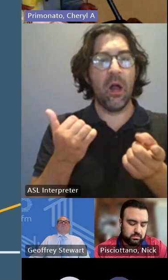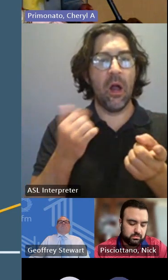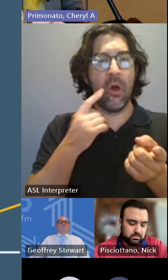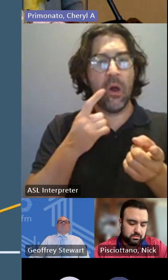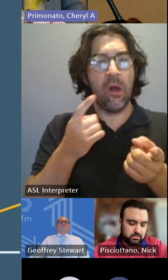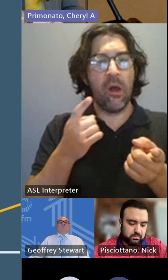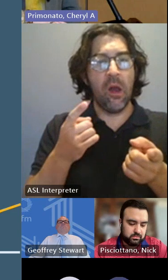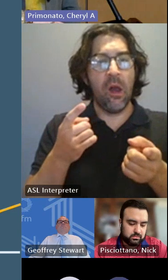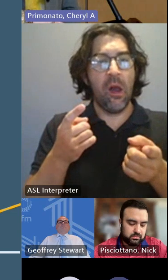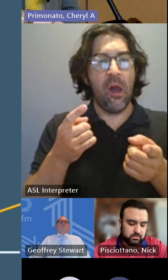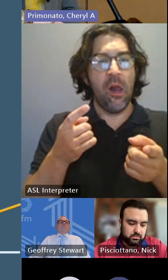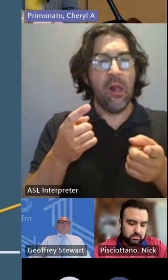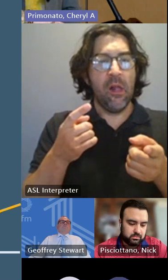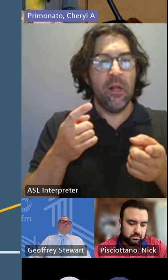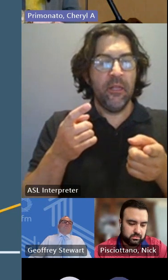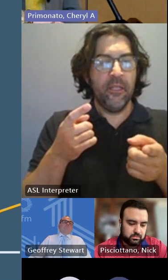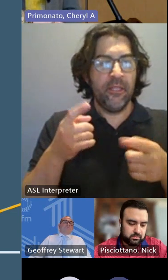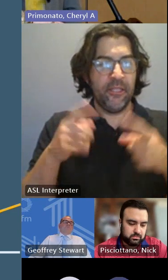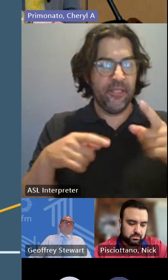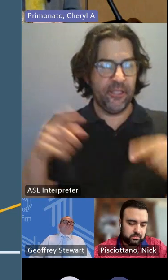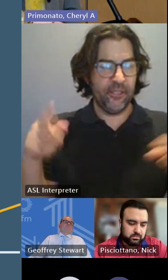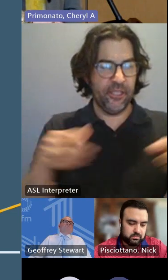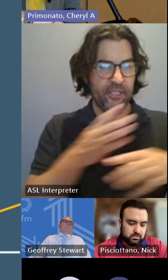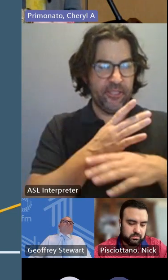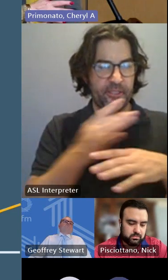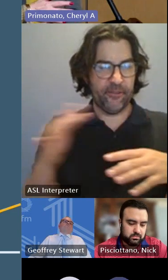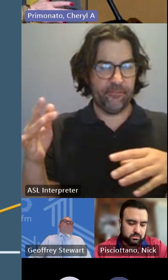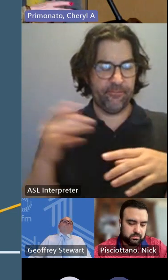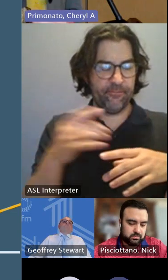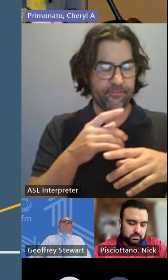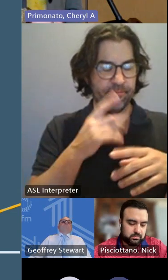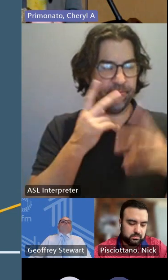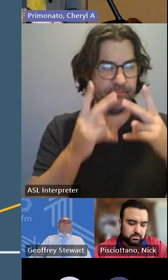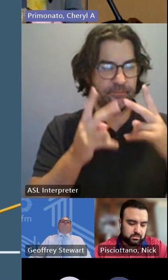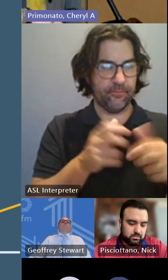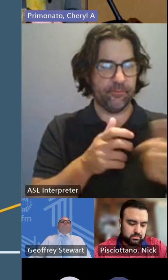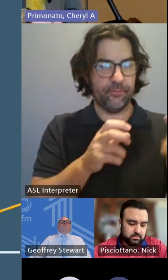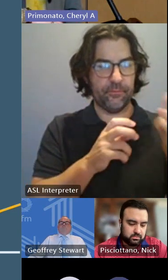on which It's a mode of range, right. transportation they're using, but about that. So we've looked at what our friends, other